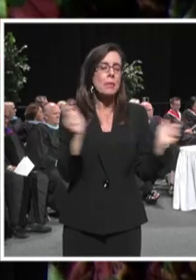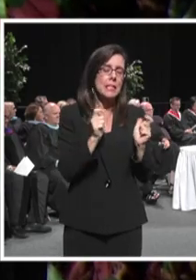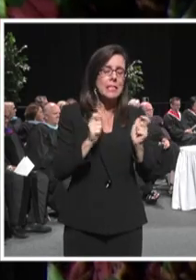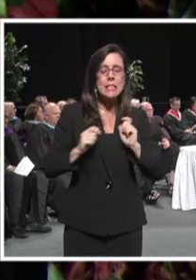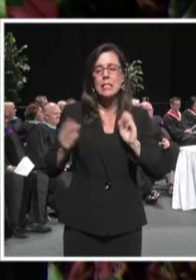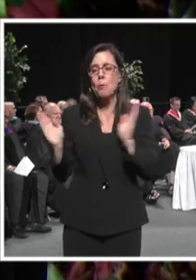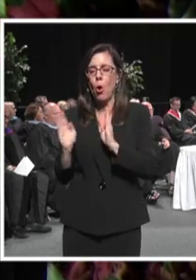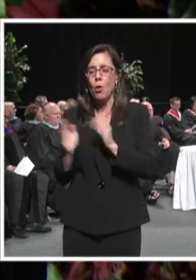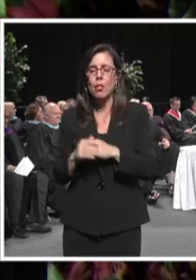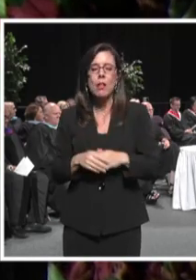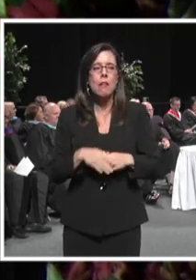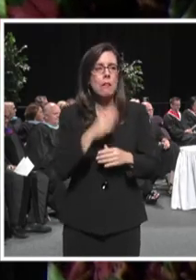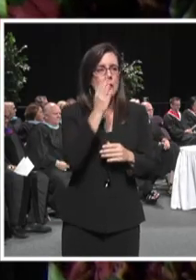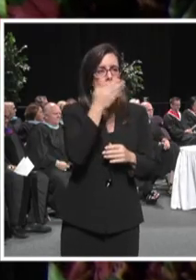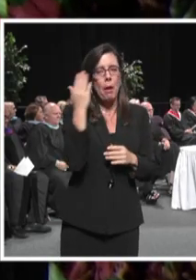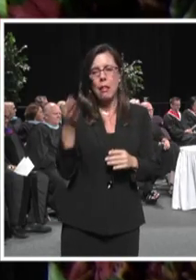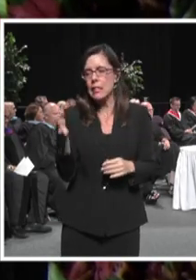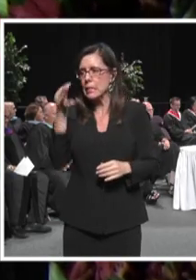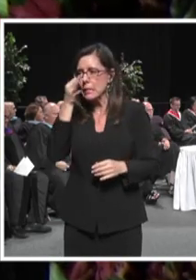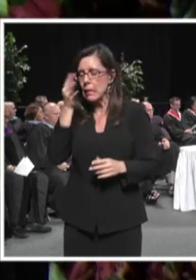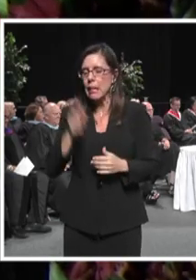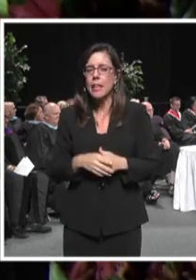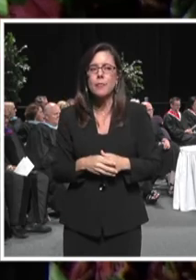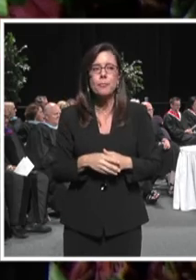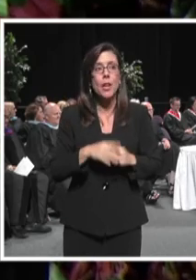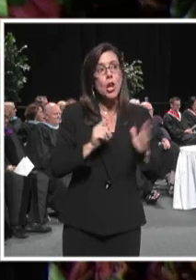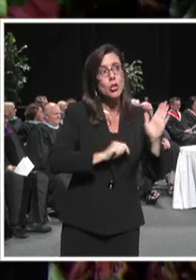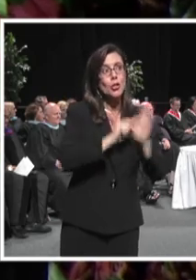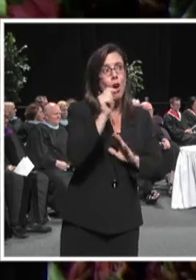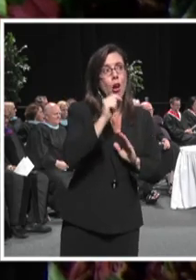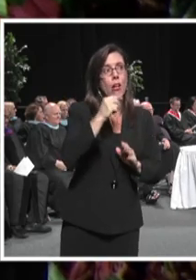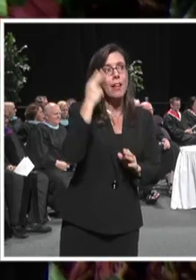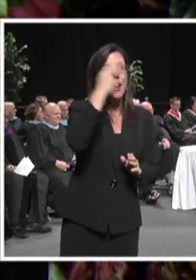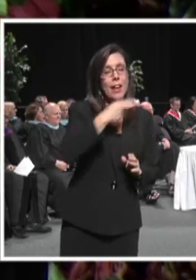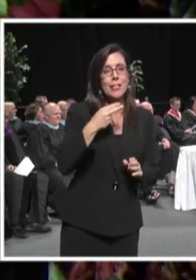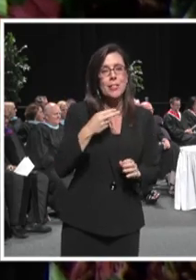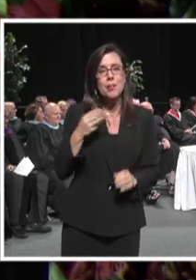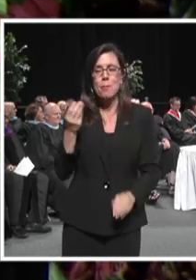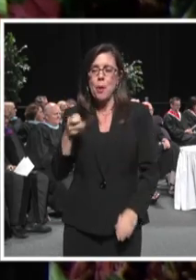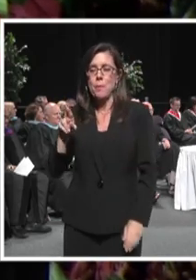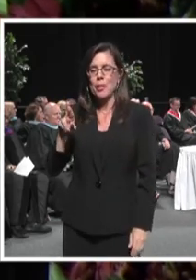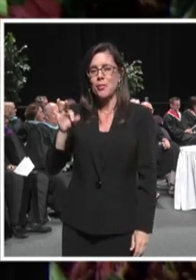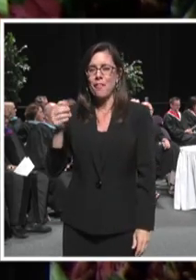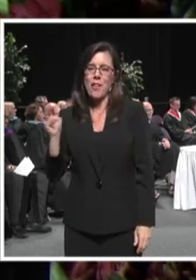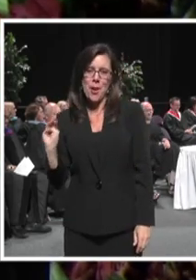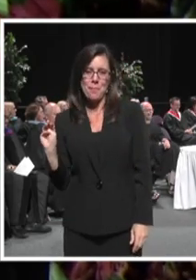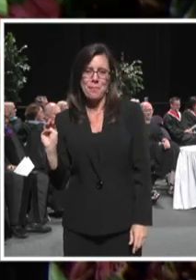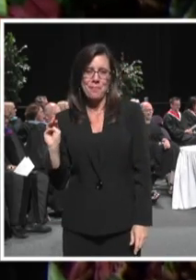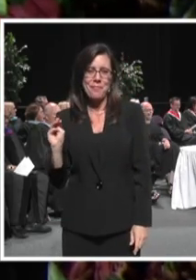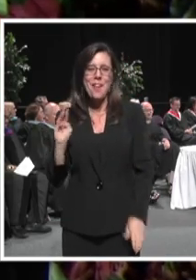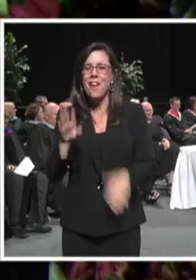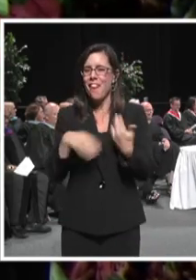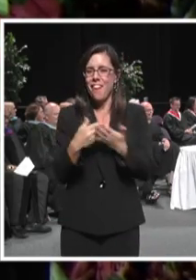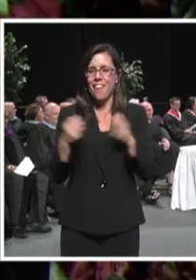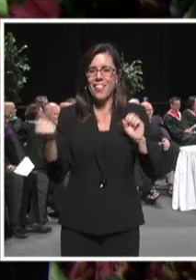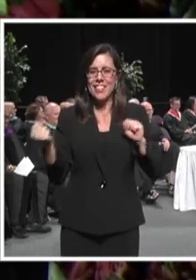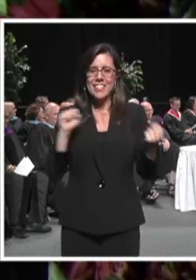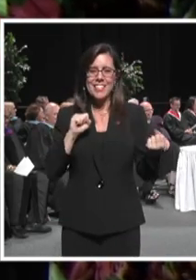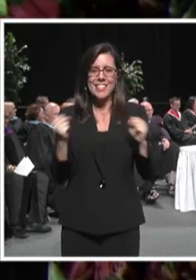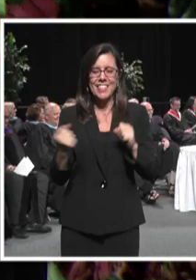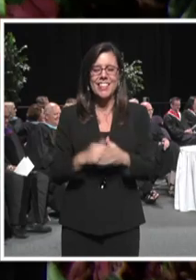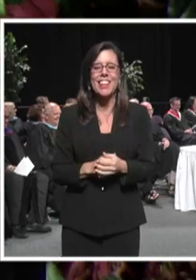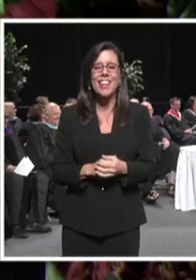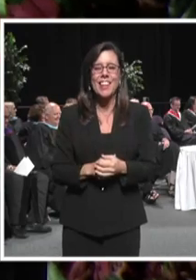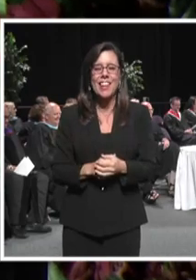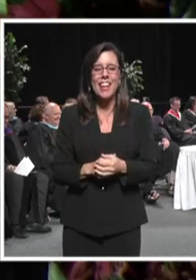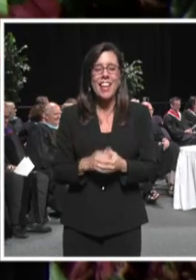small, smelly and stinky, tall and handsome, and Mr. Fom. All of those are synonyms. Is